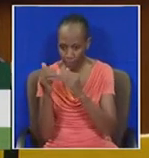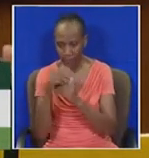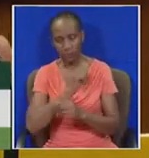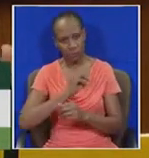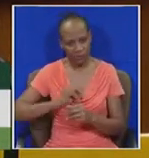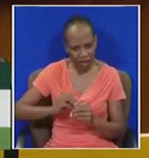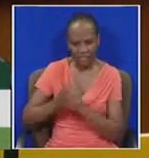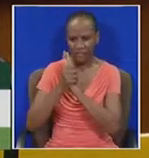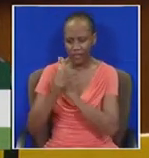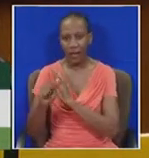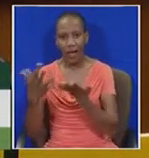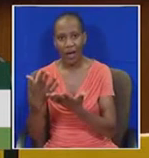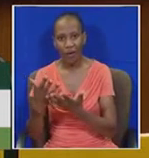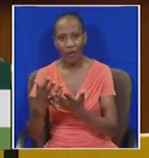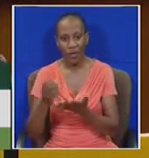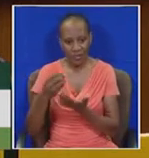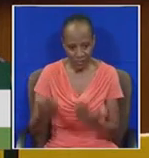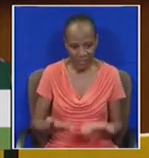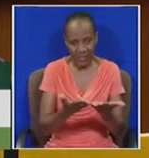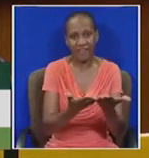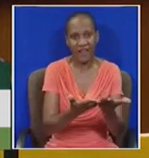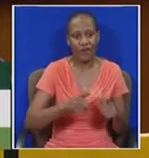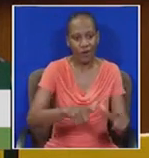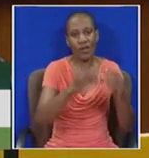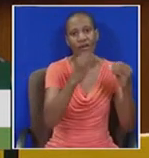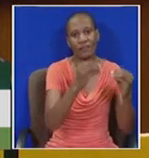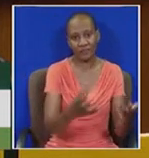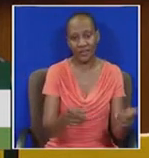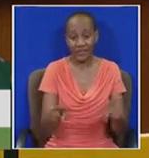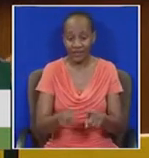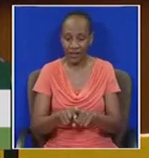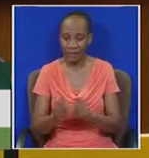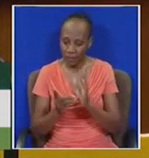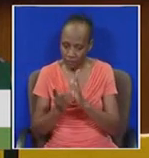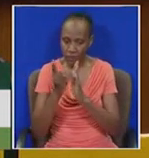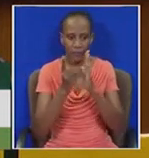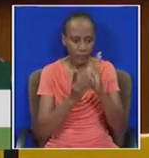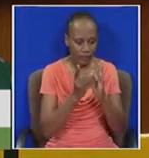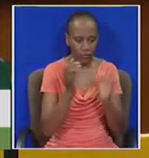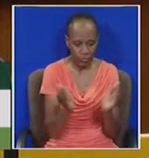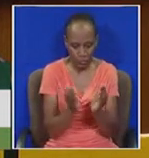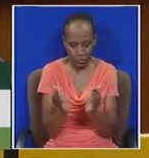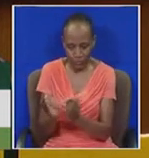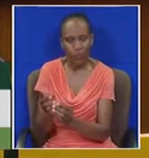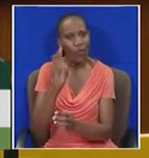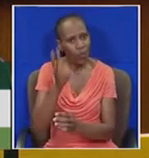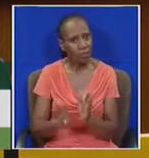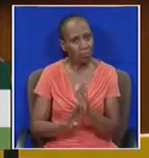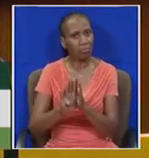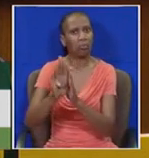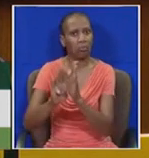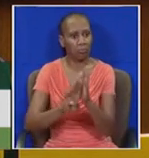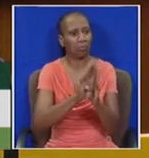by supplying local demand and developing competitiveness for exporting their